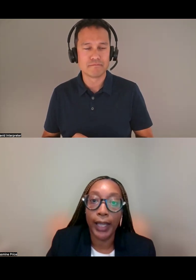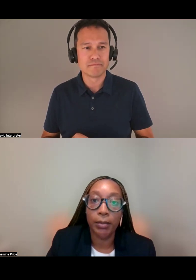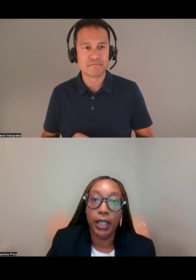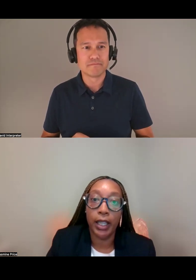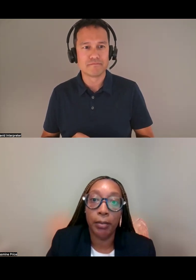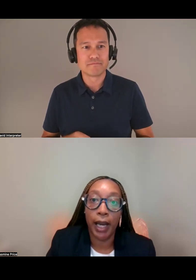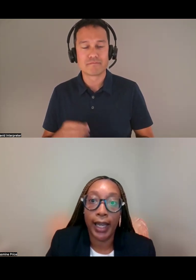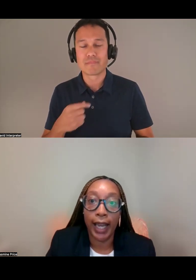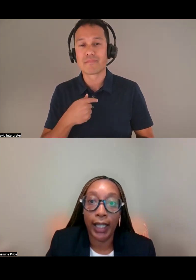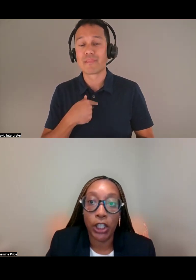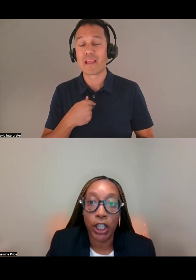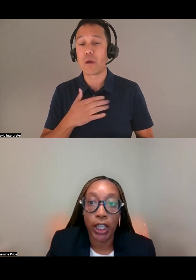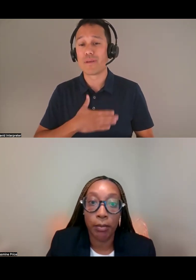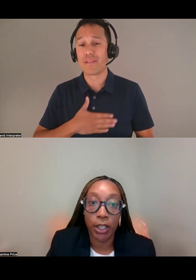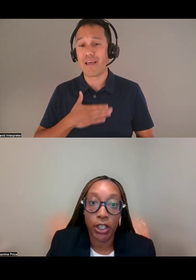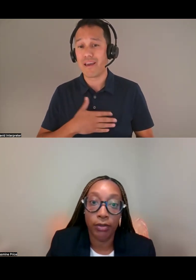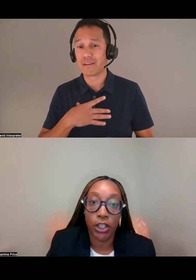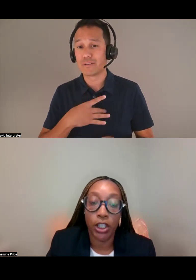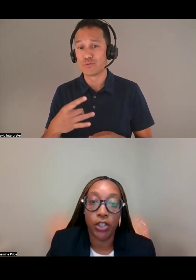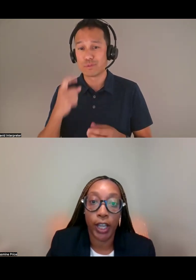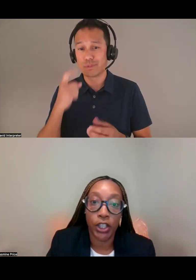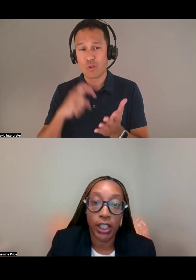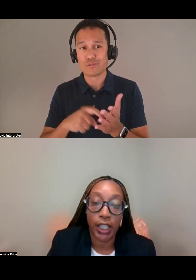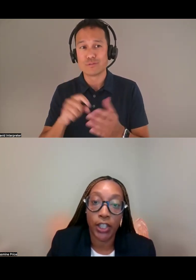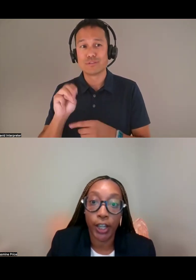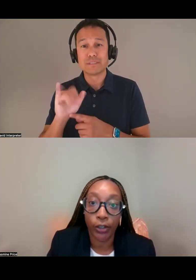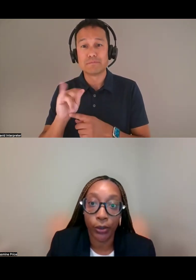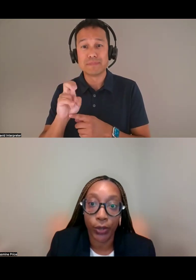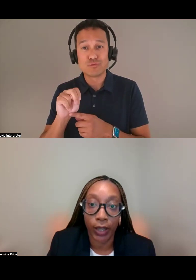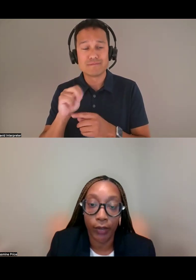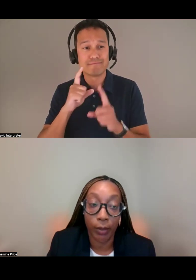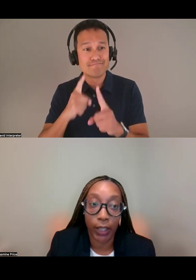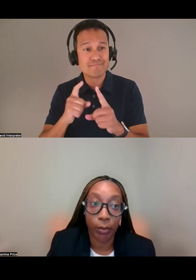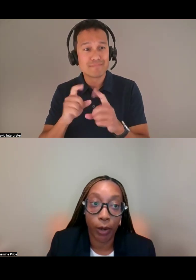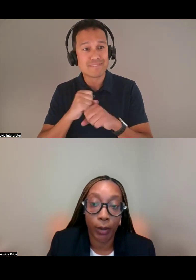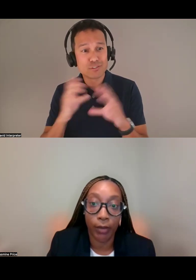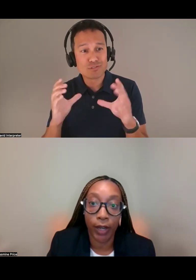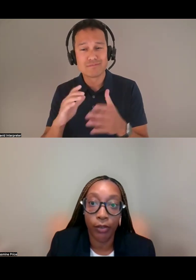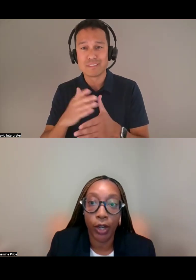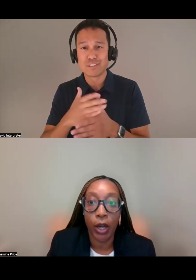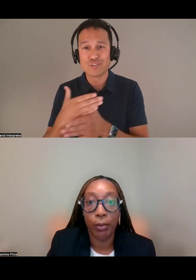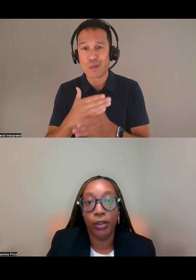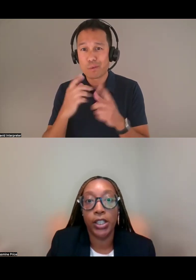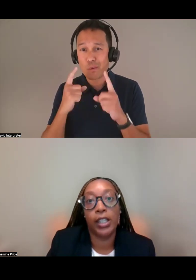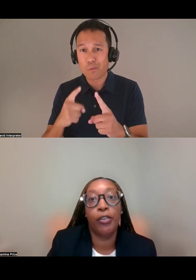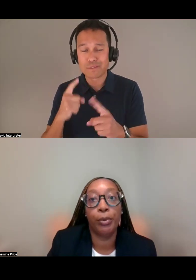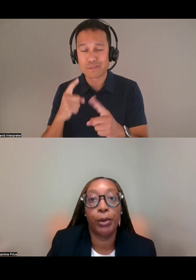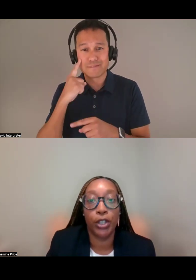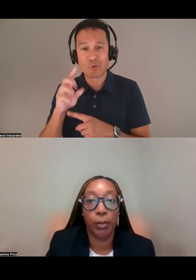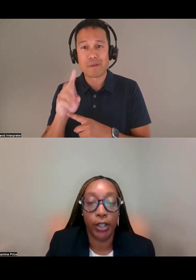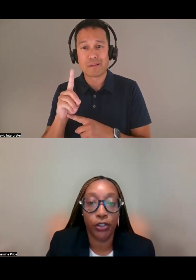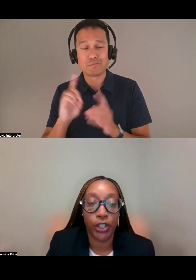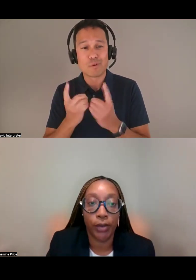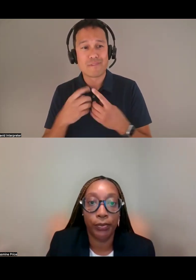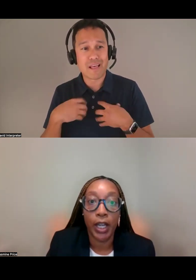I would like to begin by acknowledging the mission, vision, strategies, and shared goals of the Maryland Department of Health, Prevention, and Health